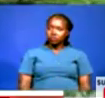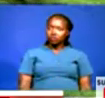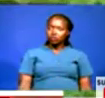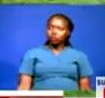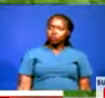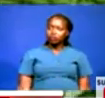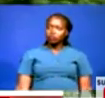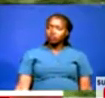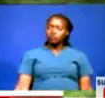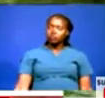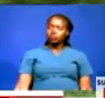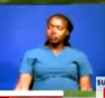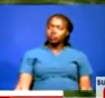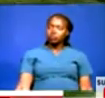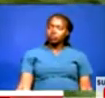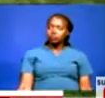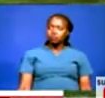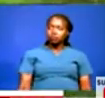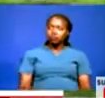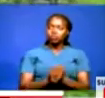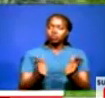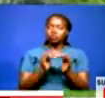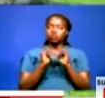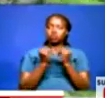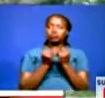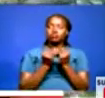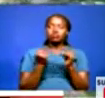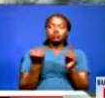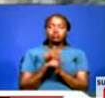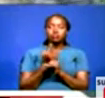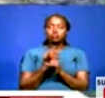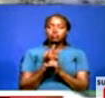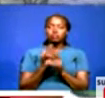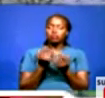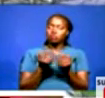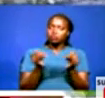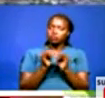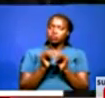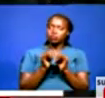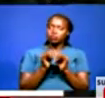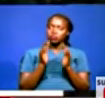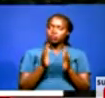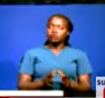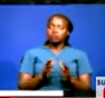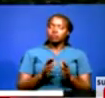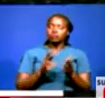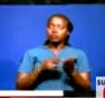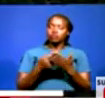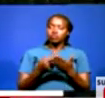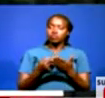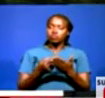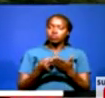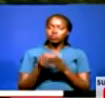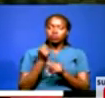Public institutions have been using different and independent human resources information system to undertake HR